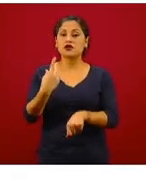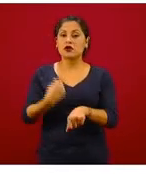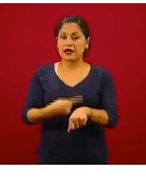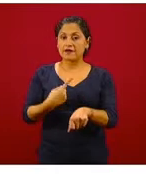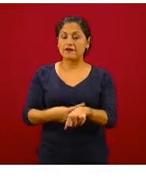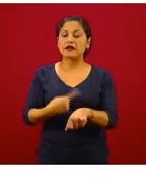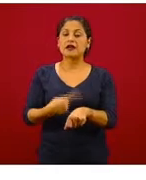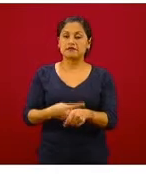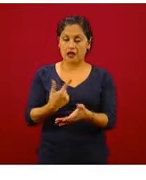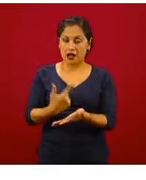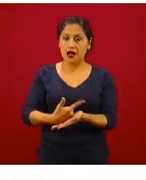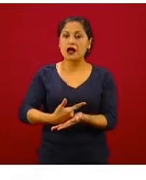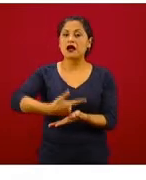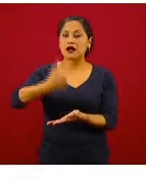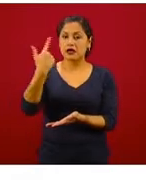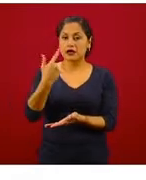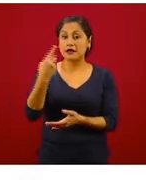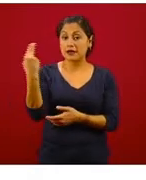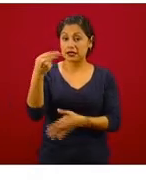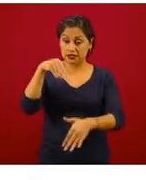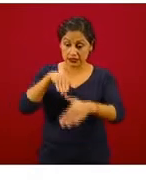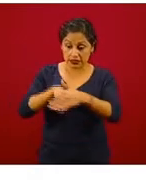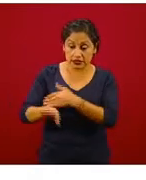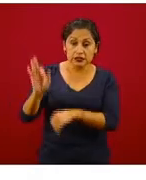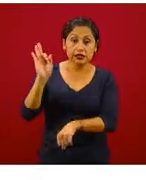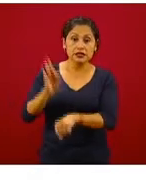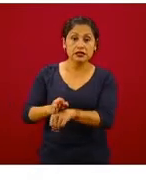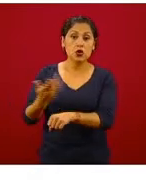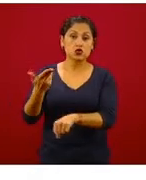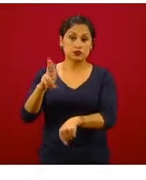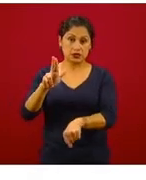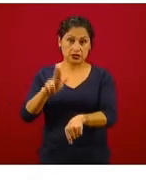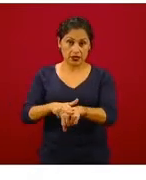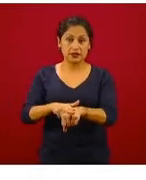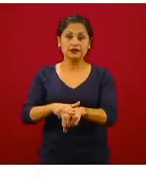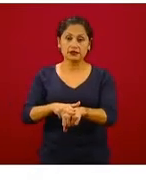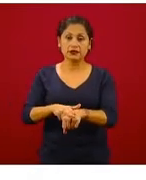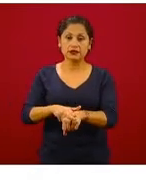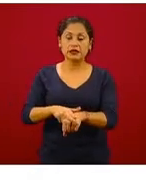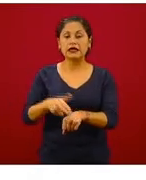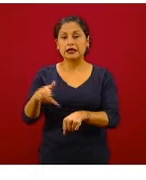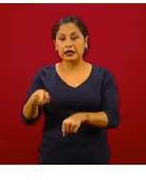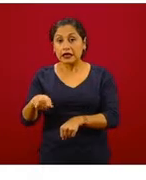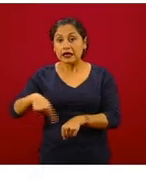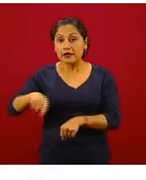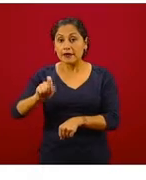to 20% people who have been hit by COVID that is a more serious version of it,